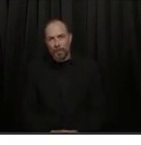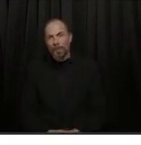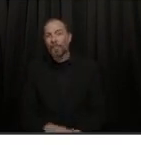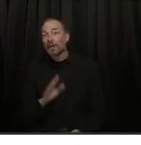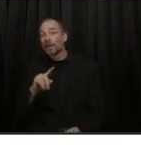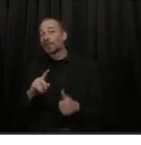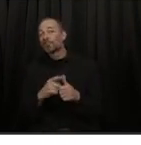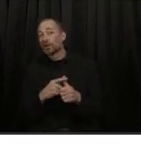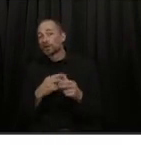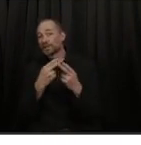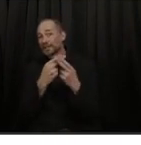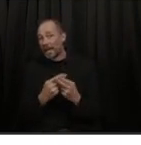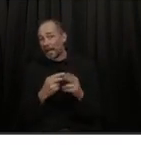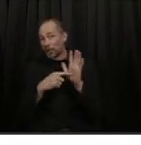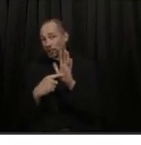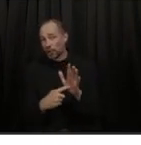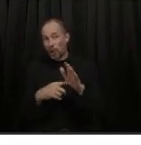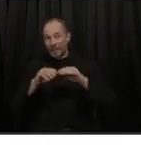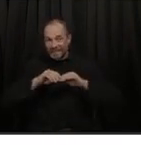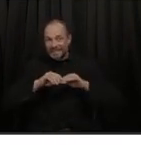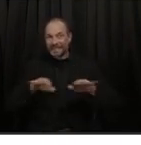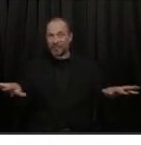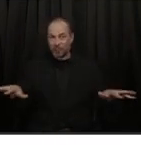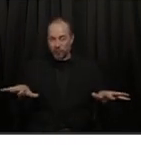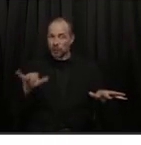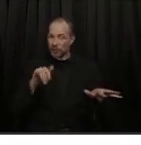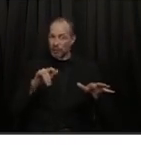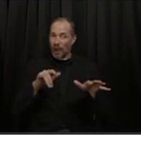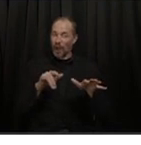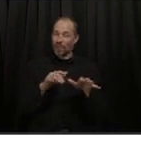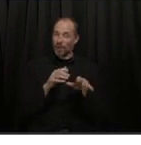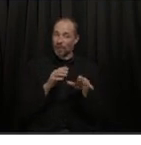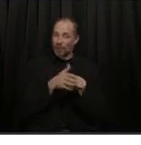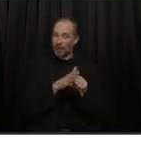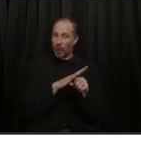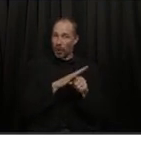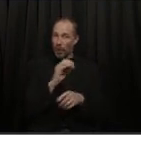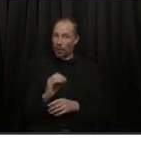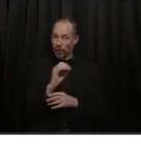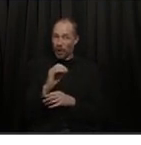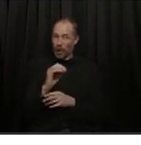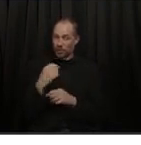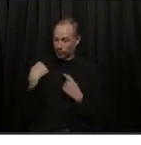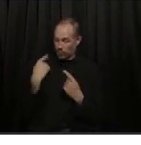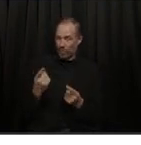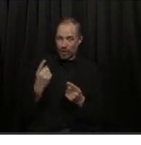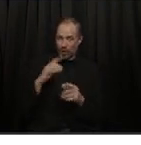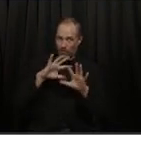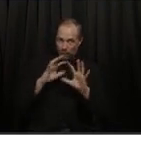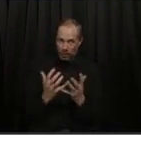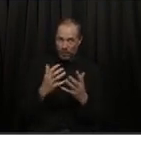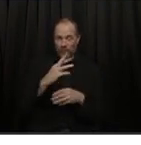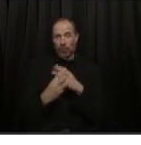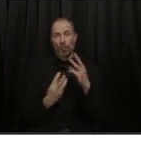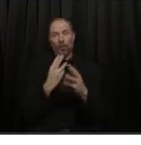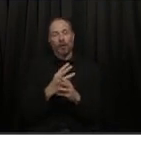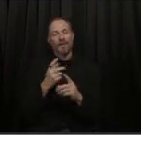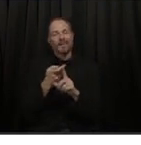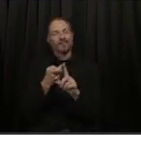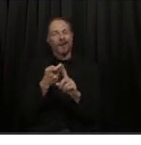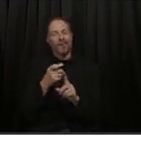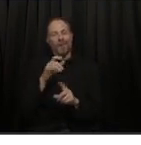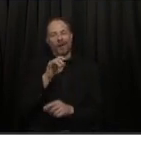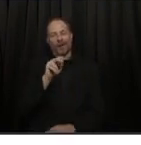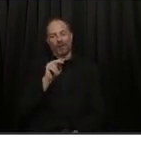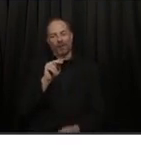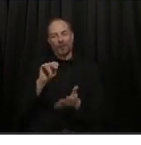slide shows you the distribution of Omicron variant cases that have occurred so far across the globe. This figure comes from the New York Times and shows